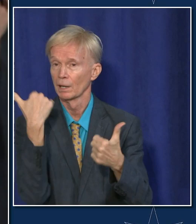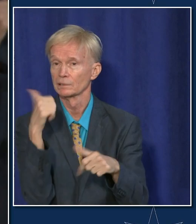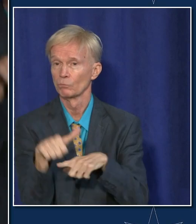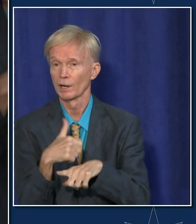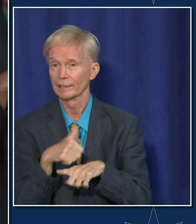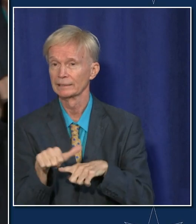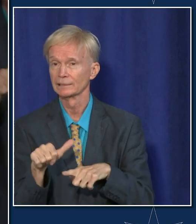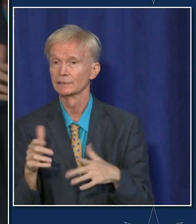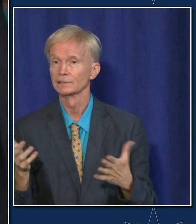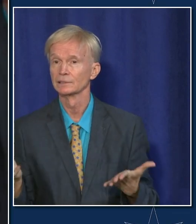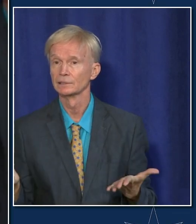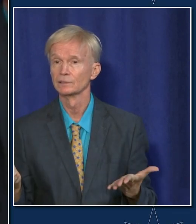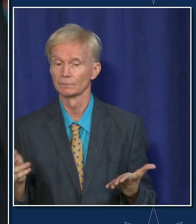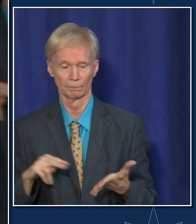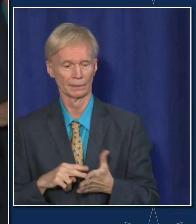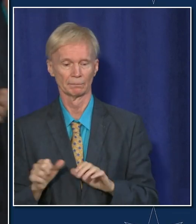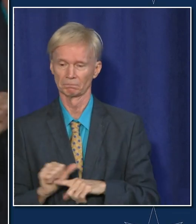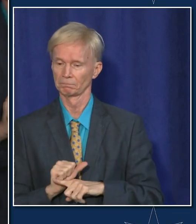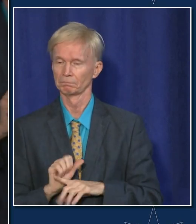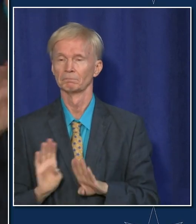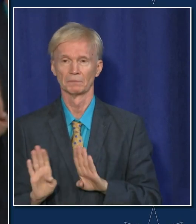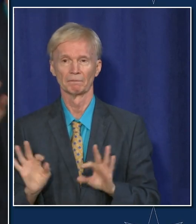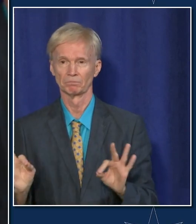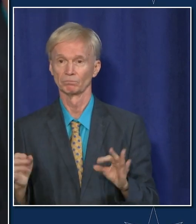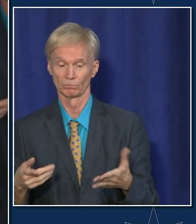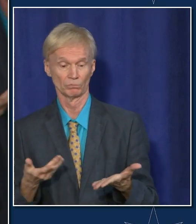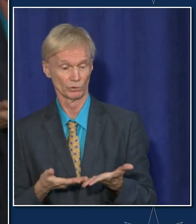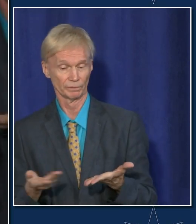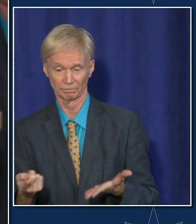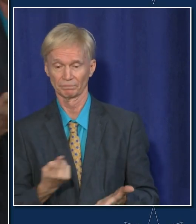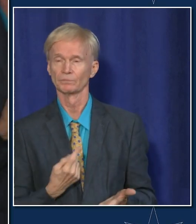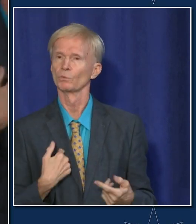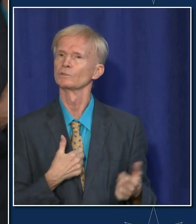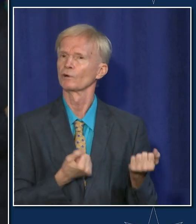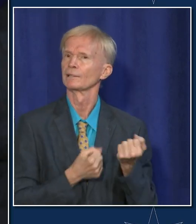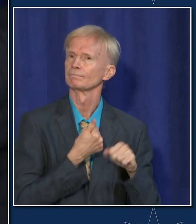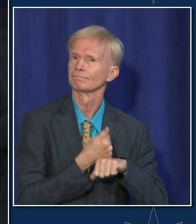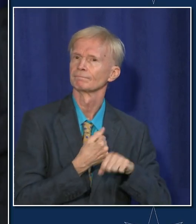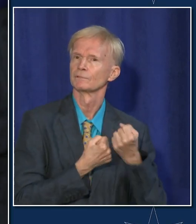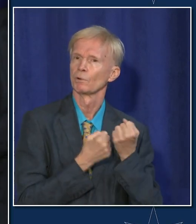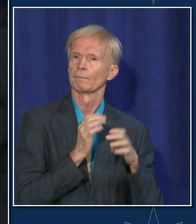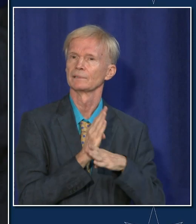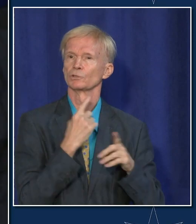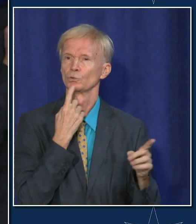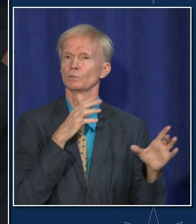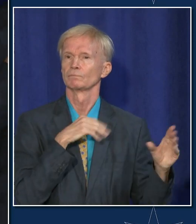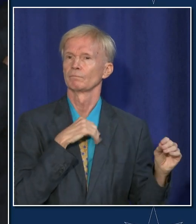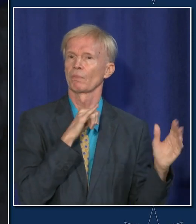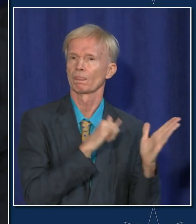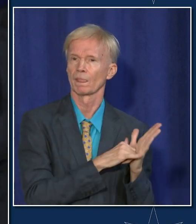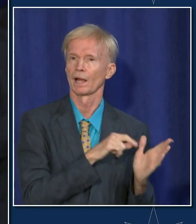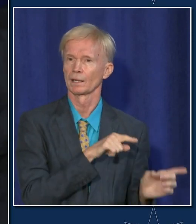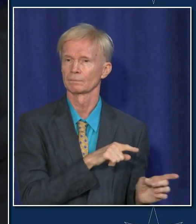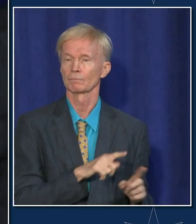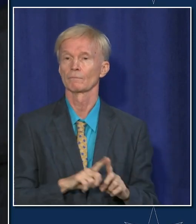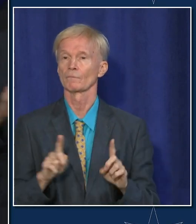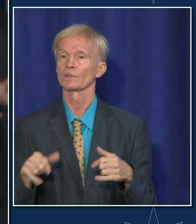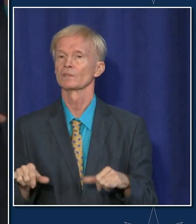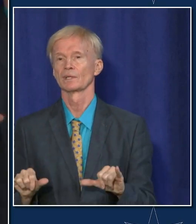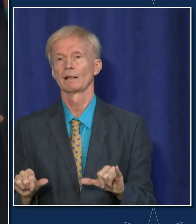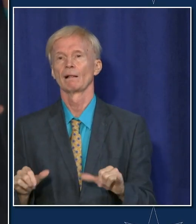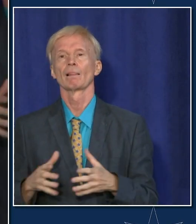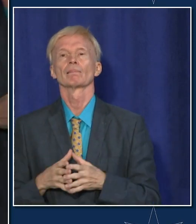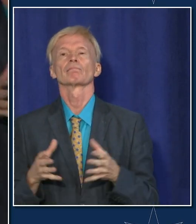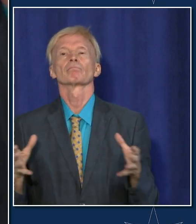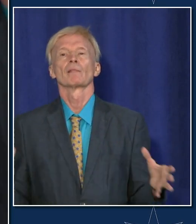to put that in place, and we've been trying to support businesses who are doing that. I think there's still a ways to go